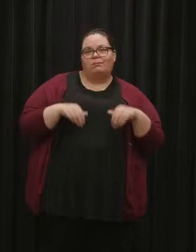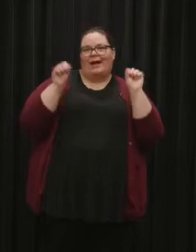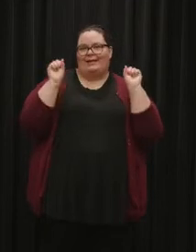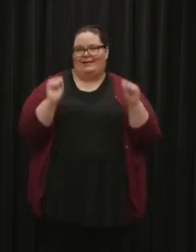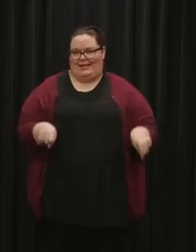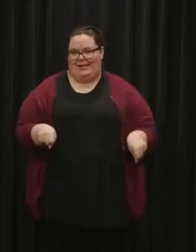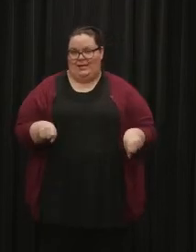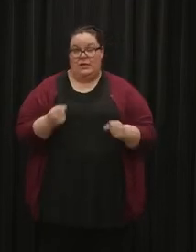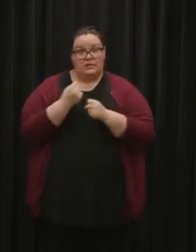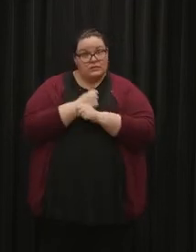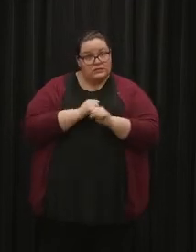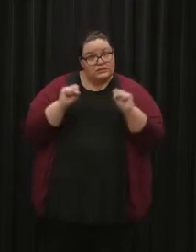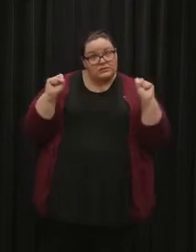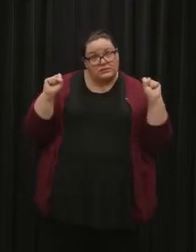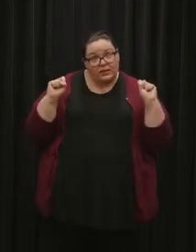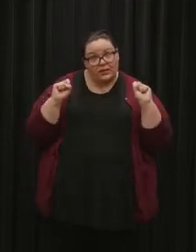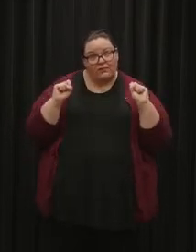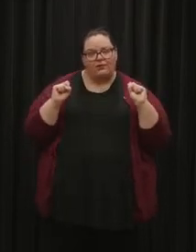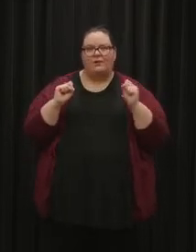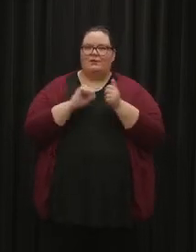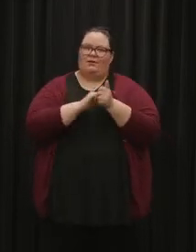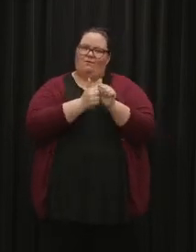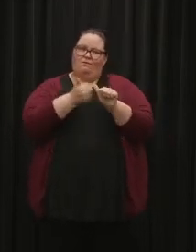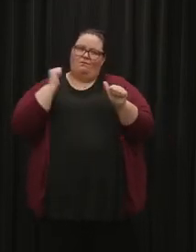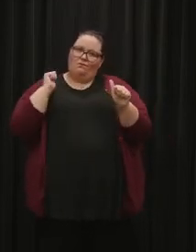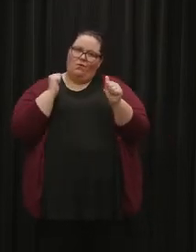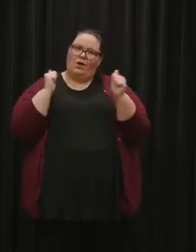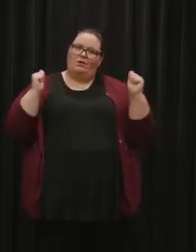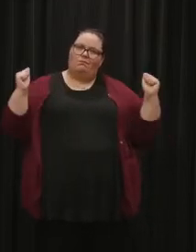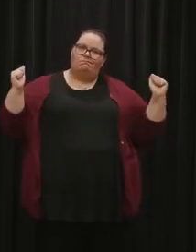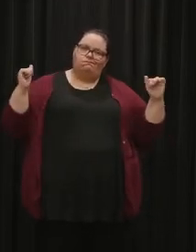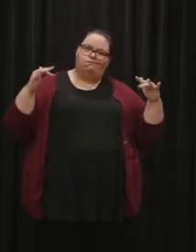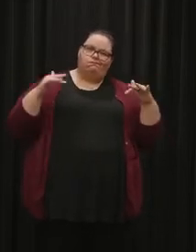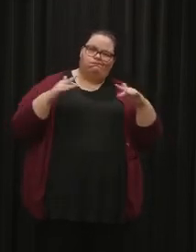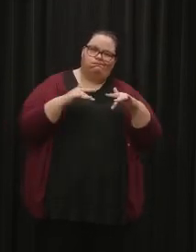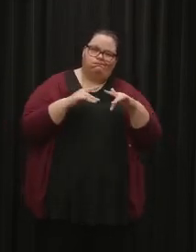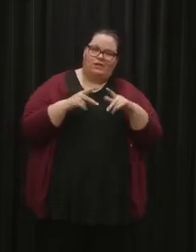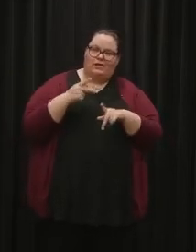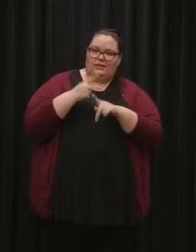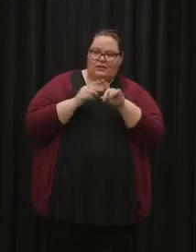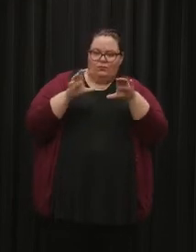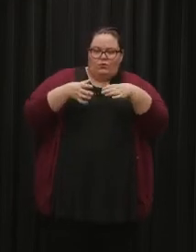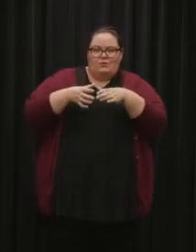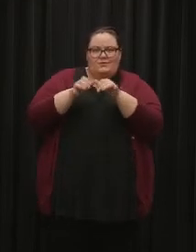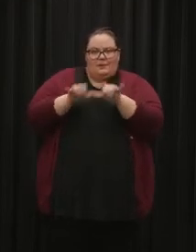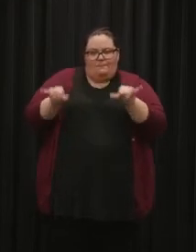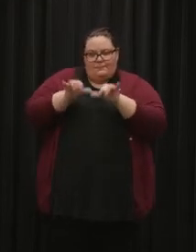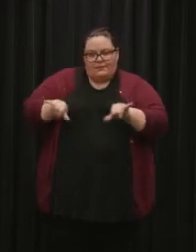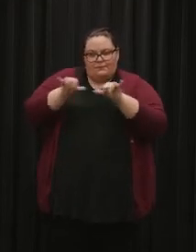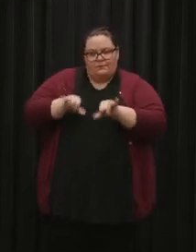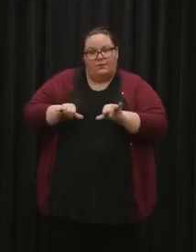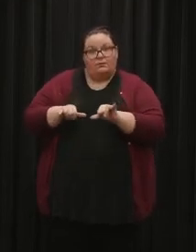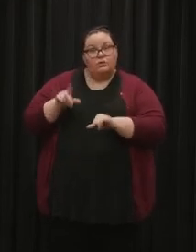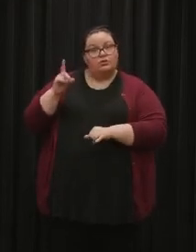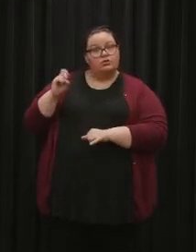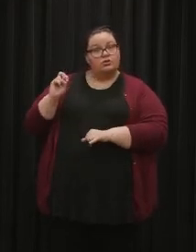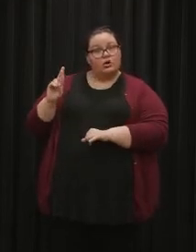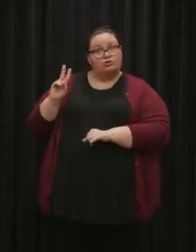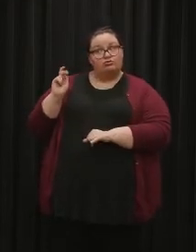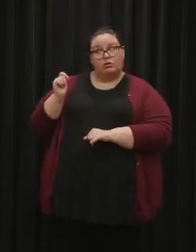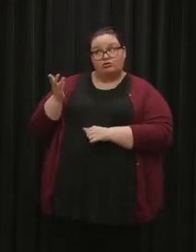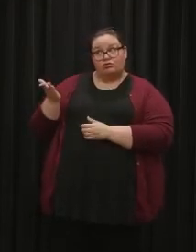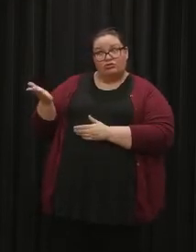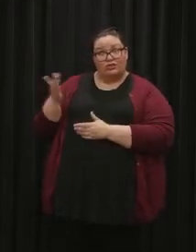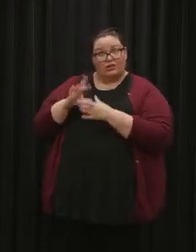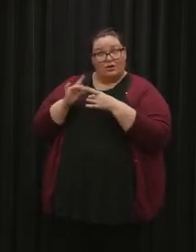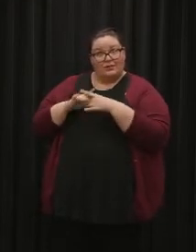way to celebrate is to avoid large gatherings and keep your contacts low and consistent. Follow Dr. Russell's advice to stay